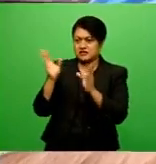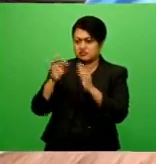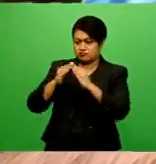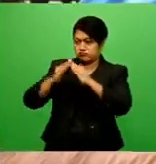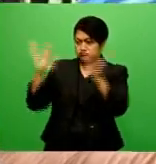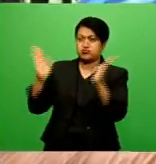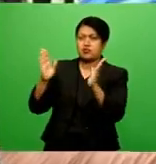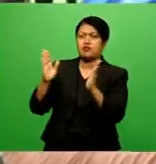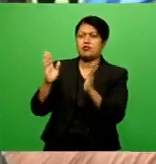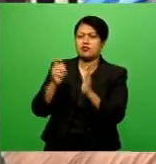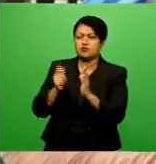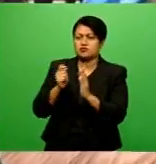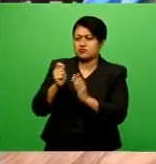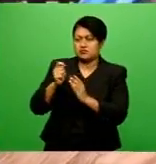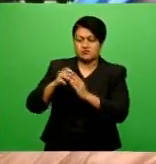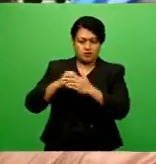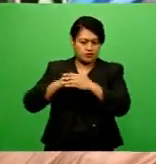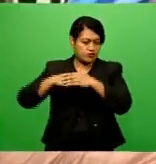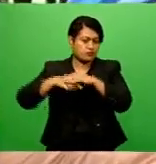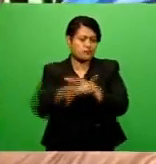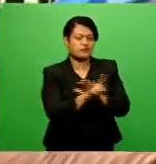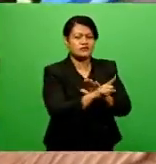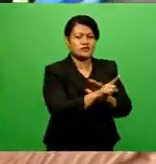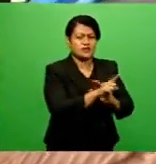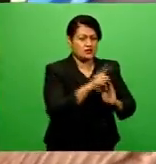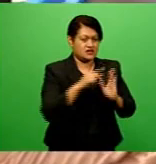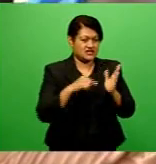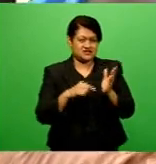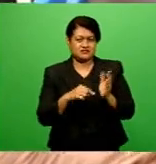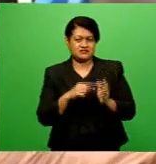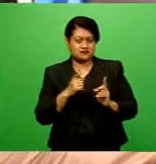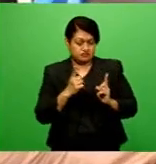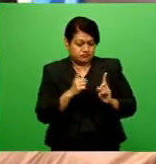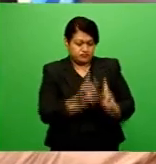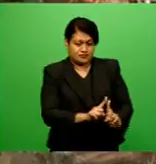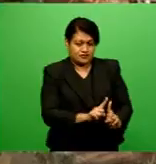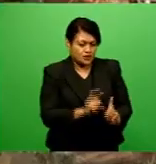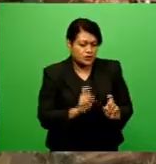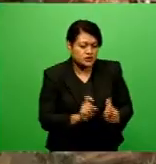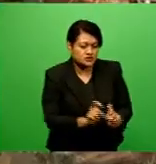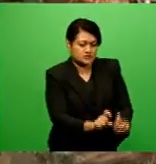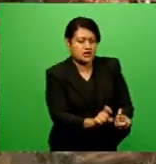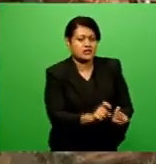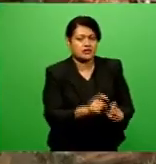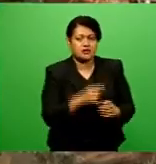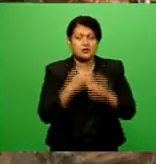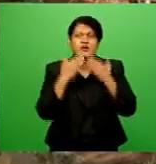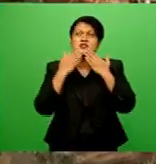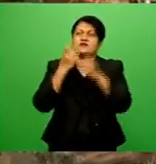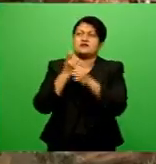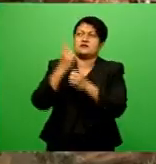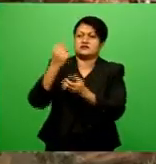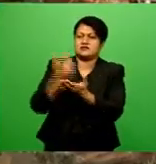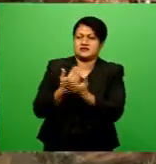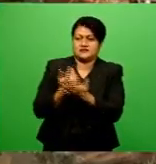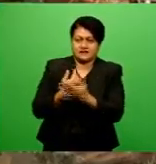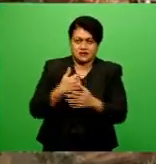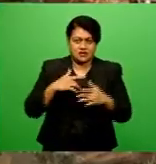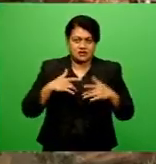house for about 6 solid hours before TC Yasa died out. We are thankful to God for saving our lives.